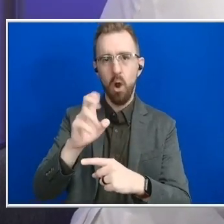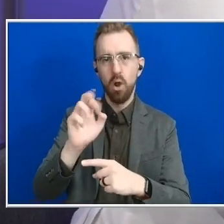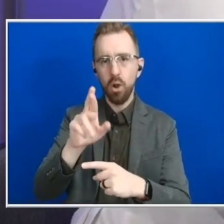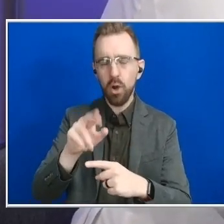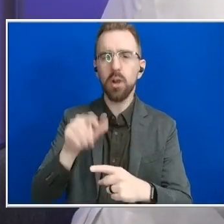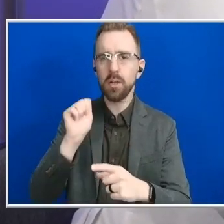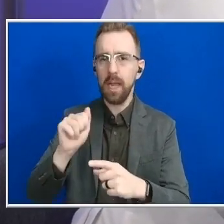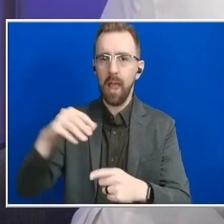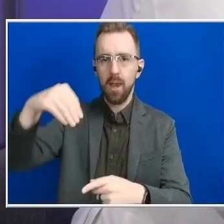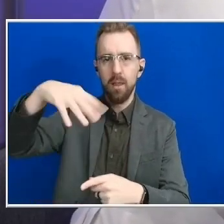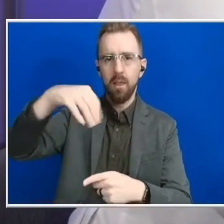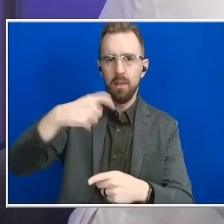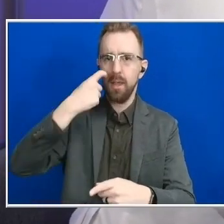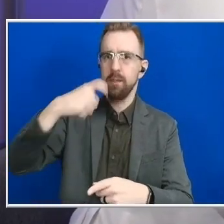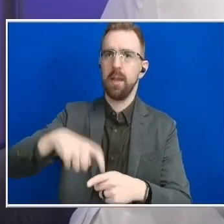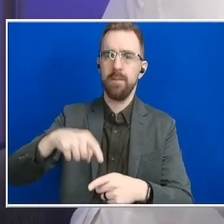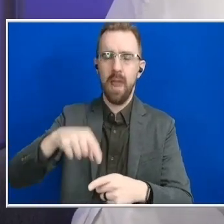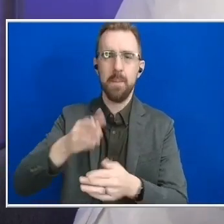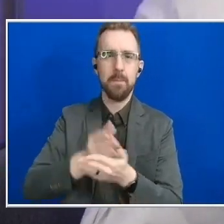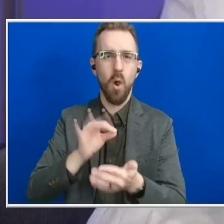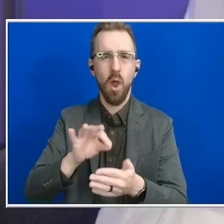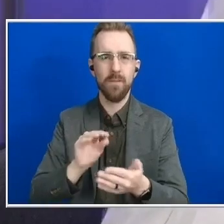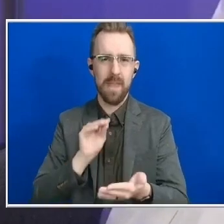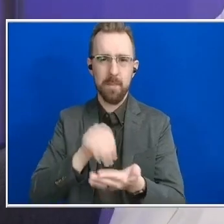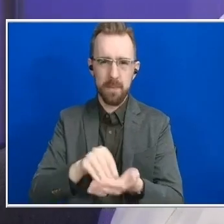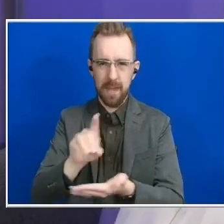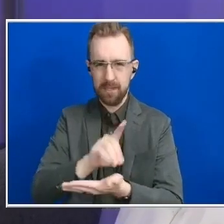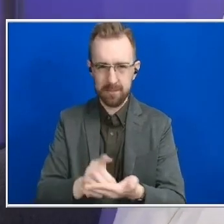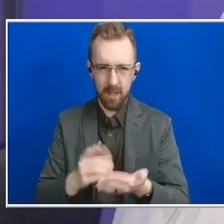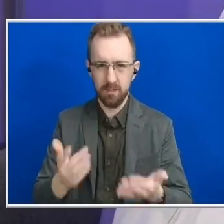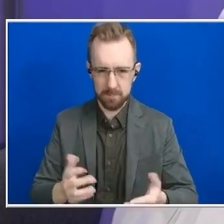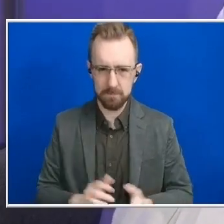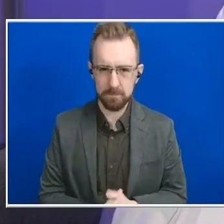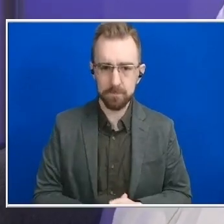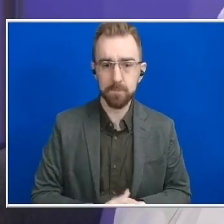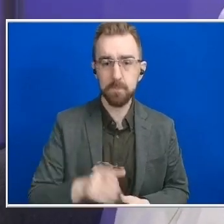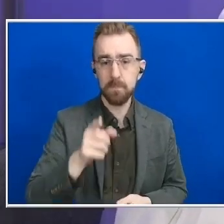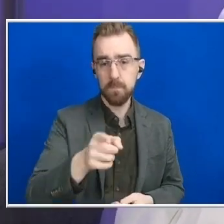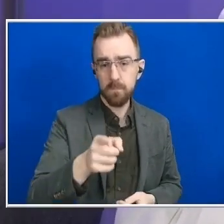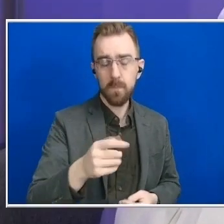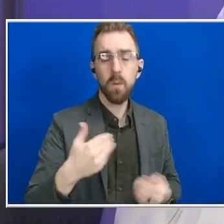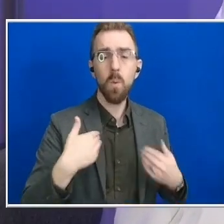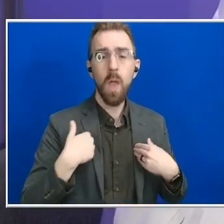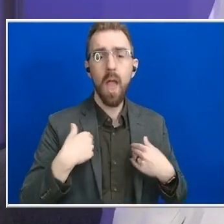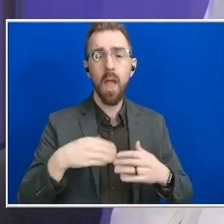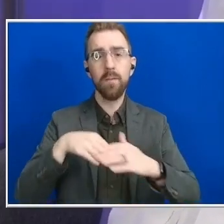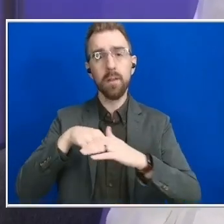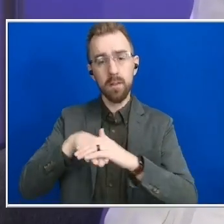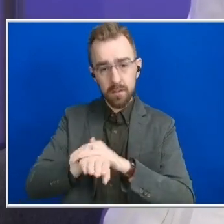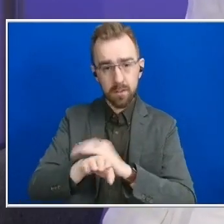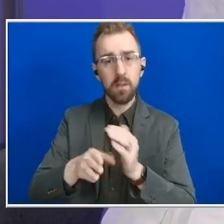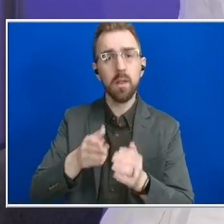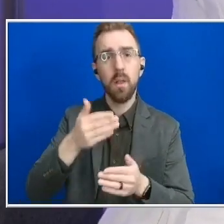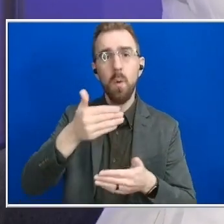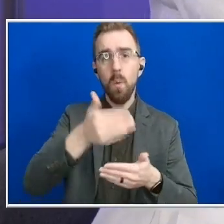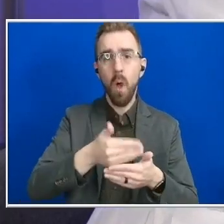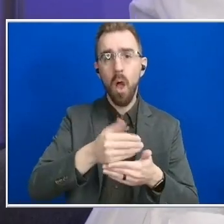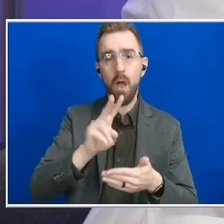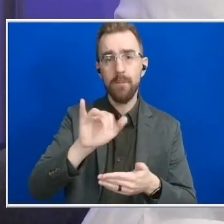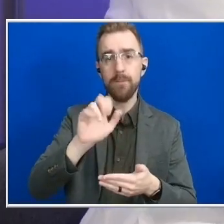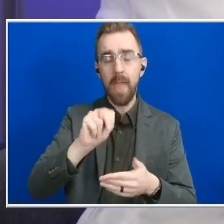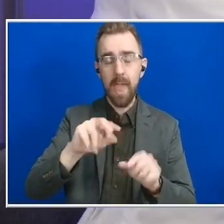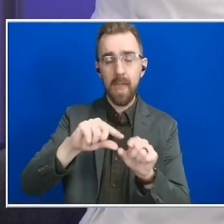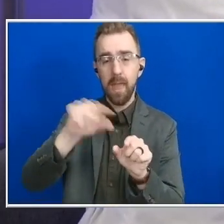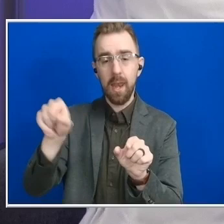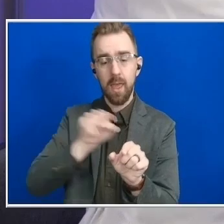implant design. This is us. We have entered through the wall of the vein into the fluid space, which